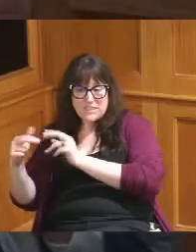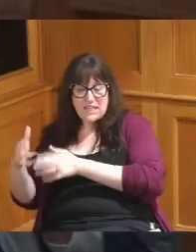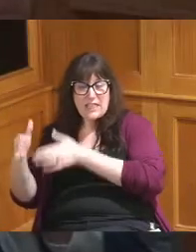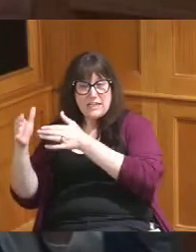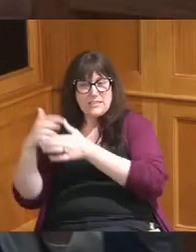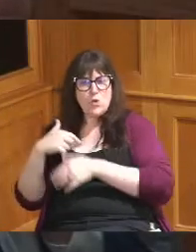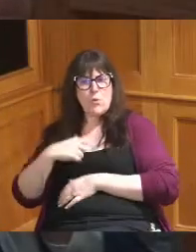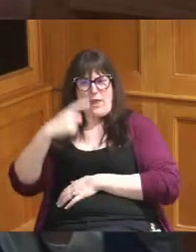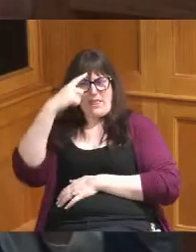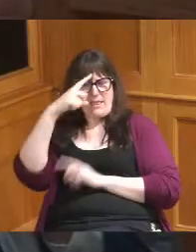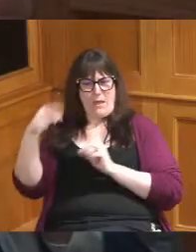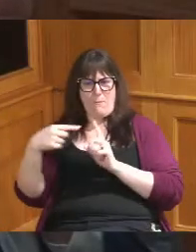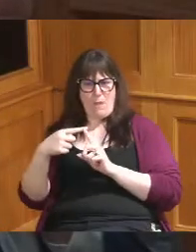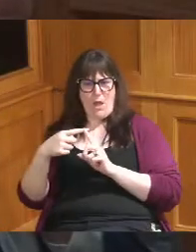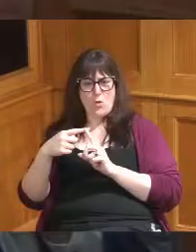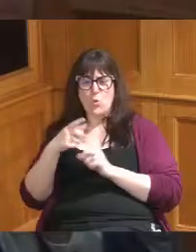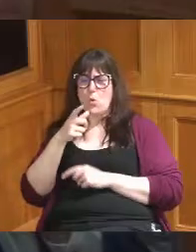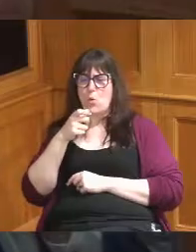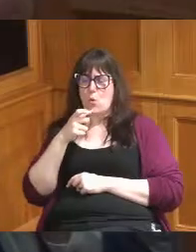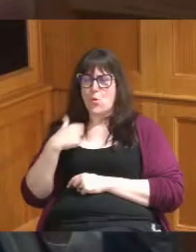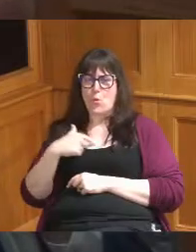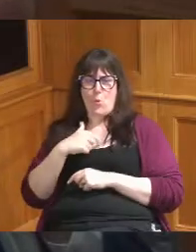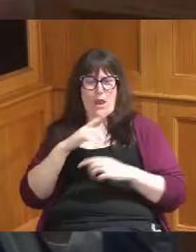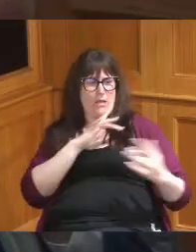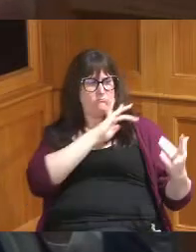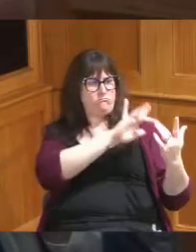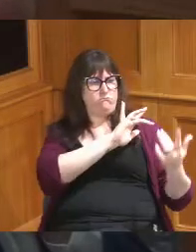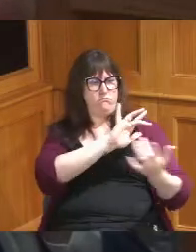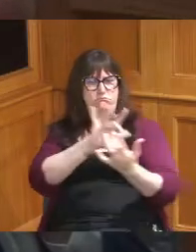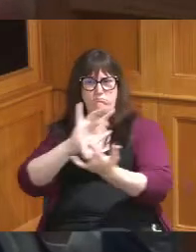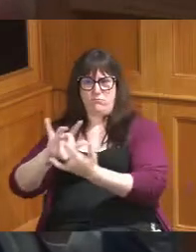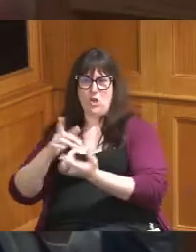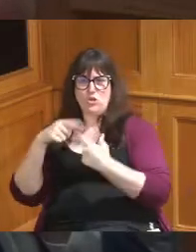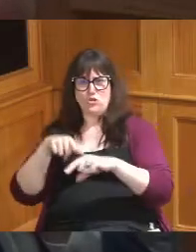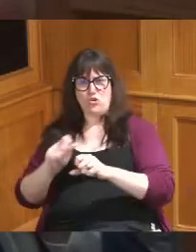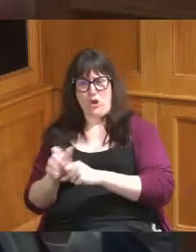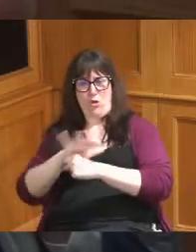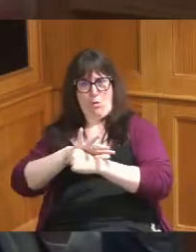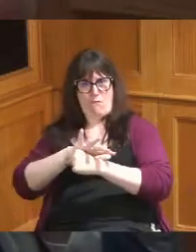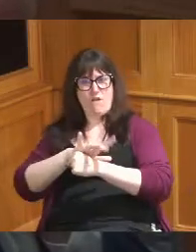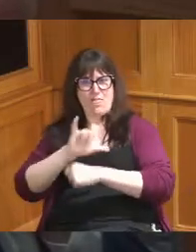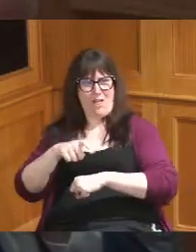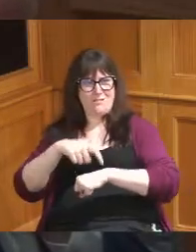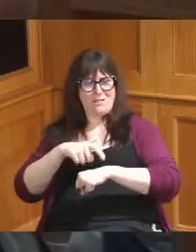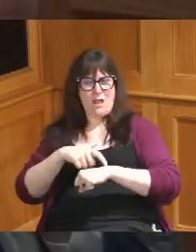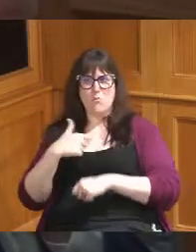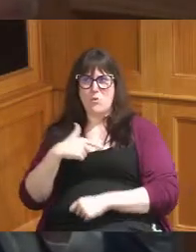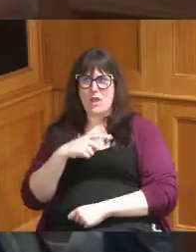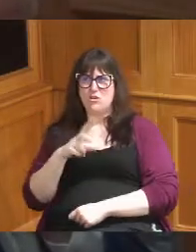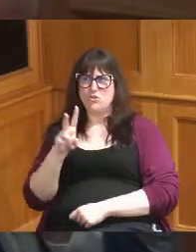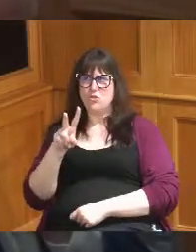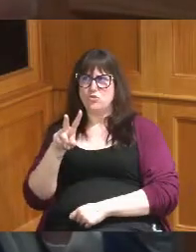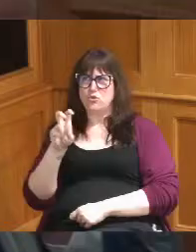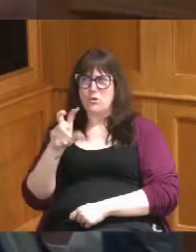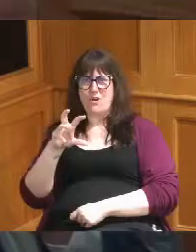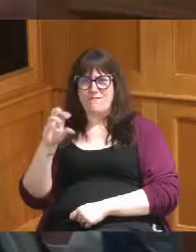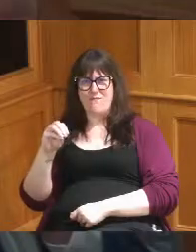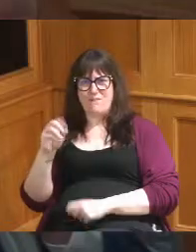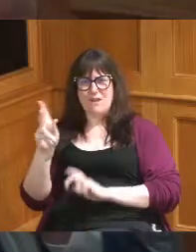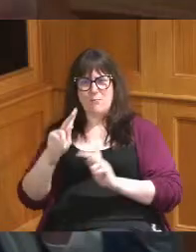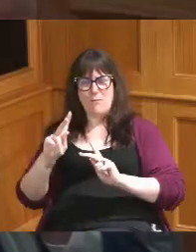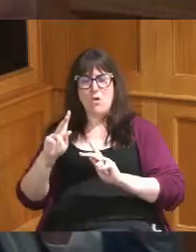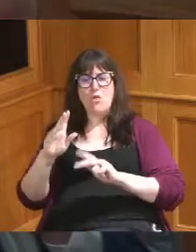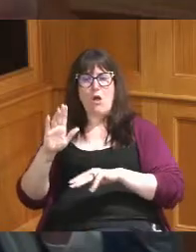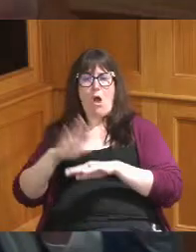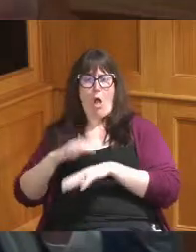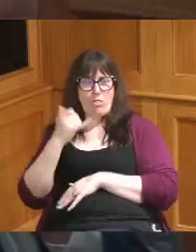the stakeholders we brought together during COVID, we had over 250 stakeholders that would come on the